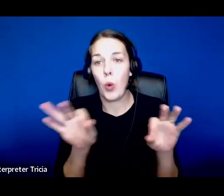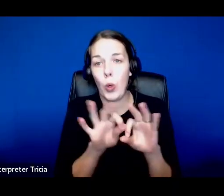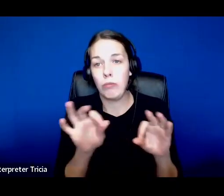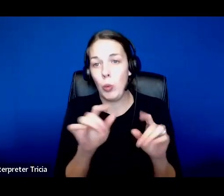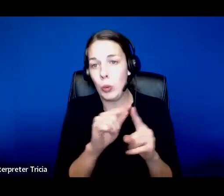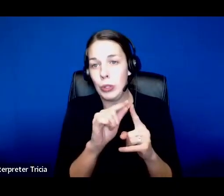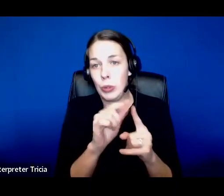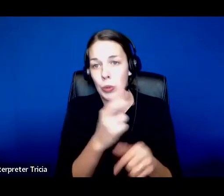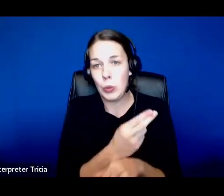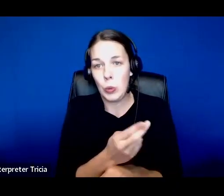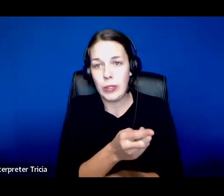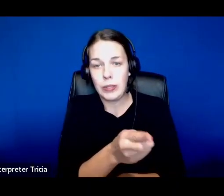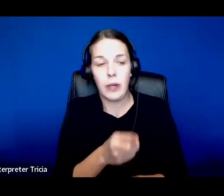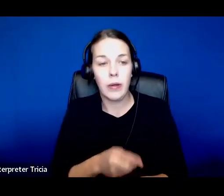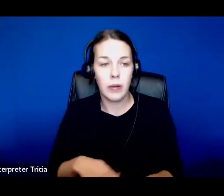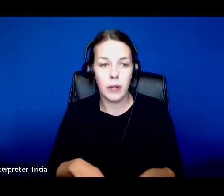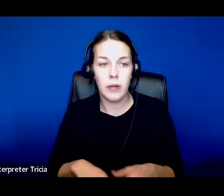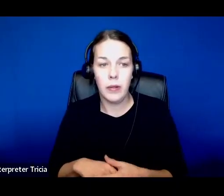for beneficiaries, if you